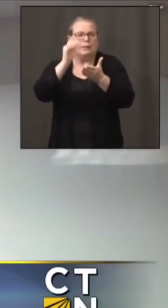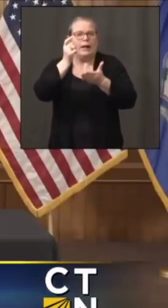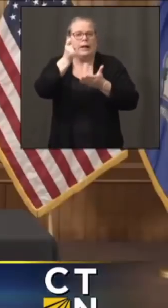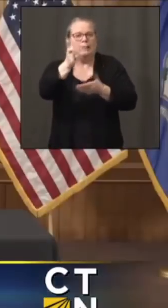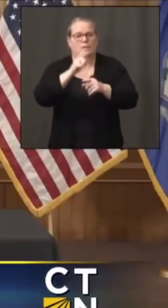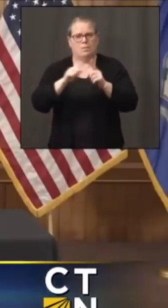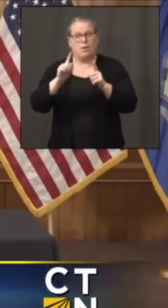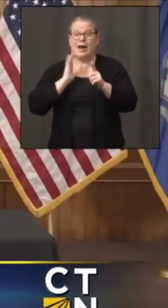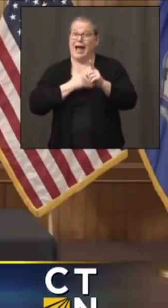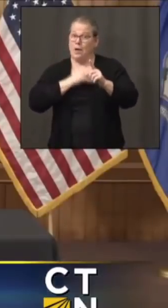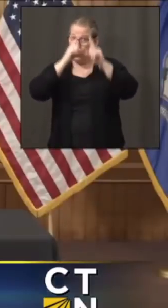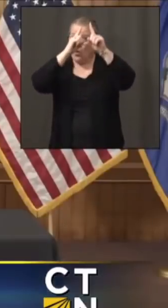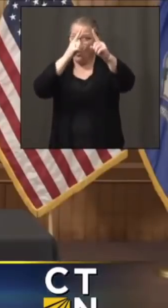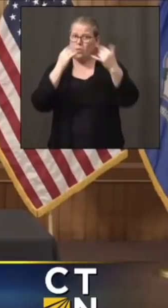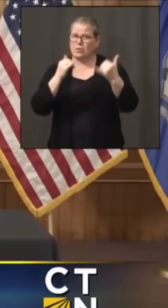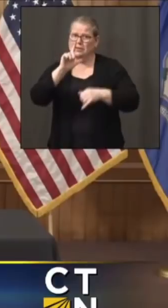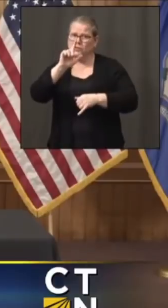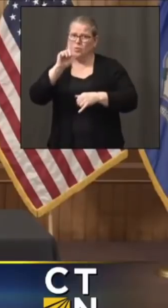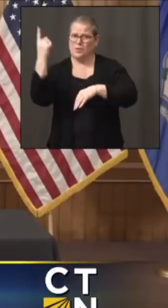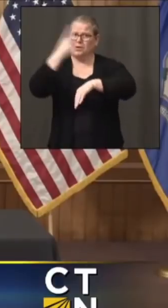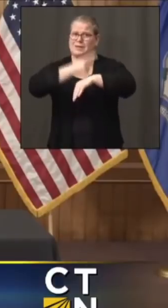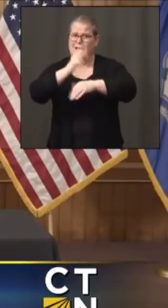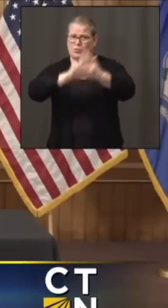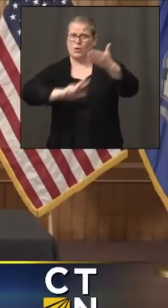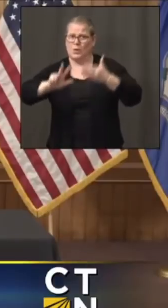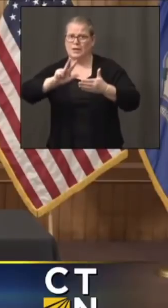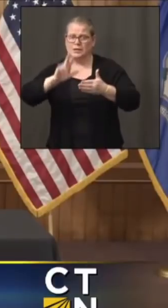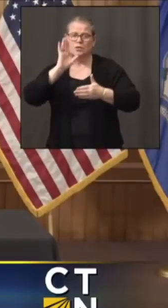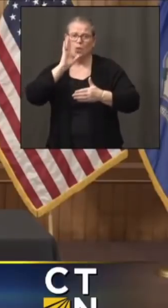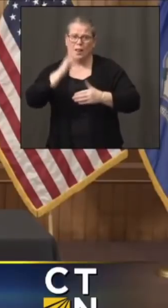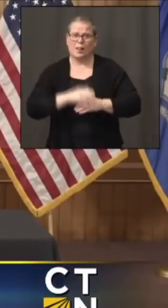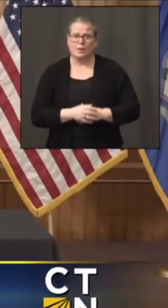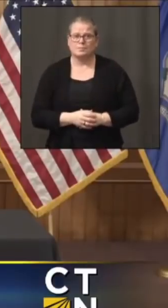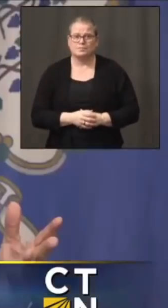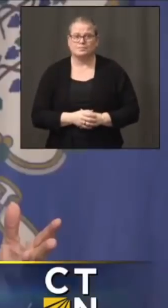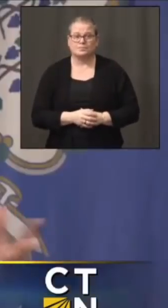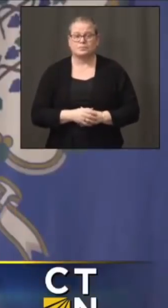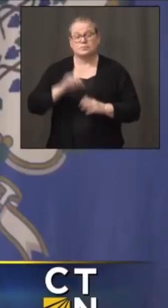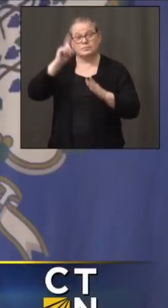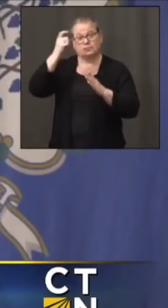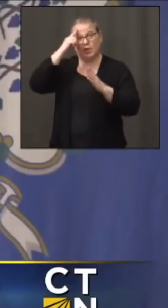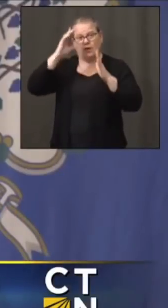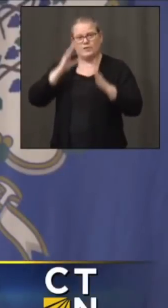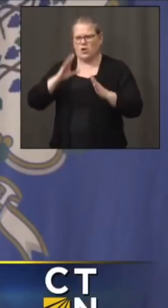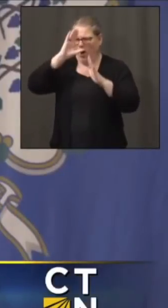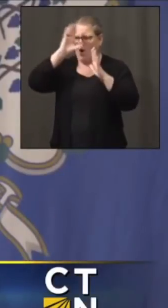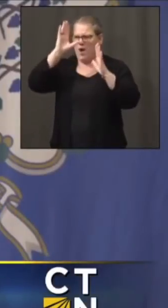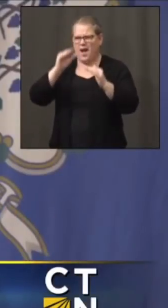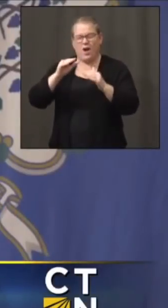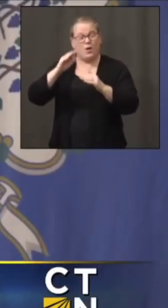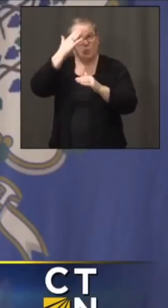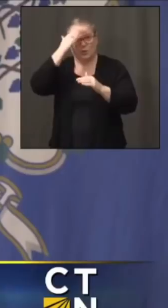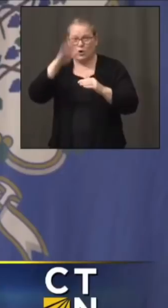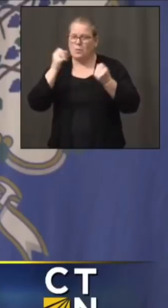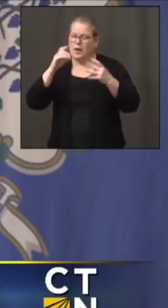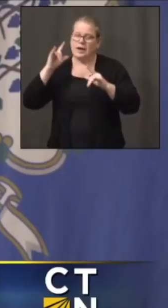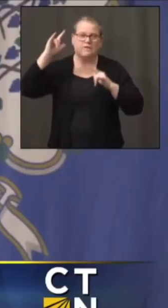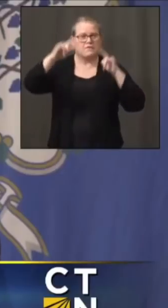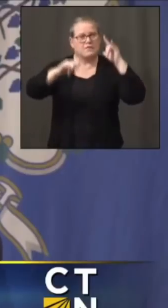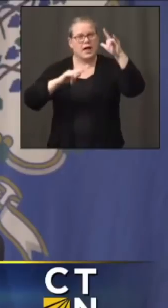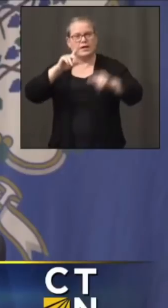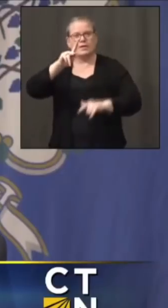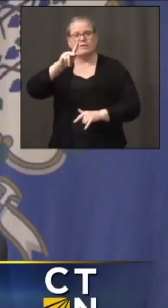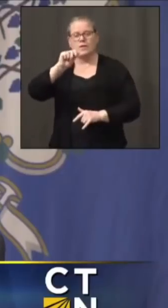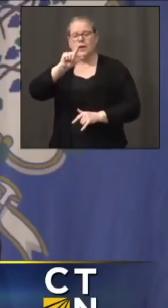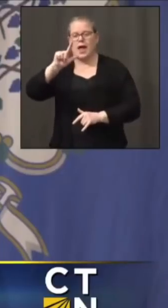hope they're working around the weather to answer your question. I mean, as you know, it's big flights coming out of Kalamazoo, Michigan.